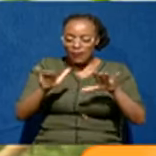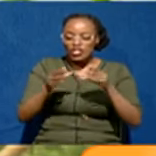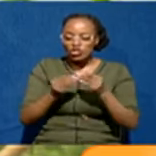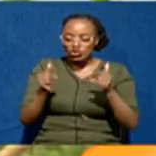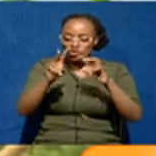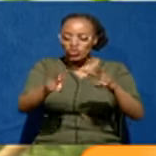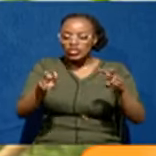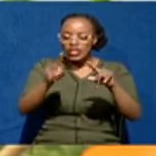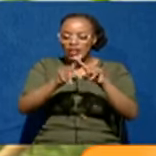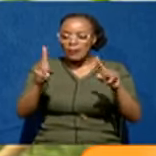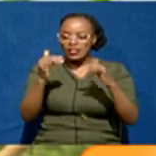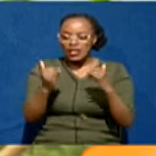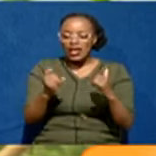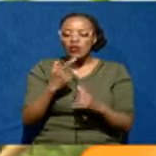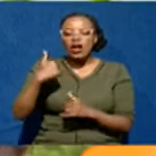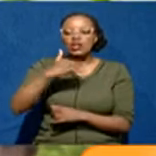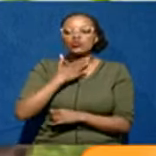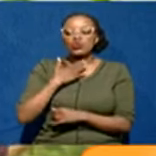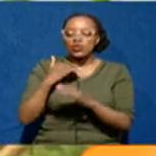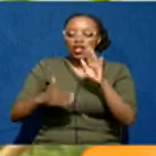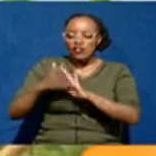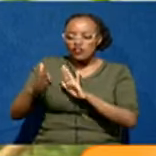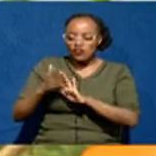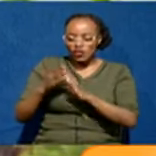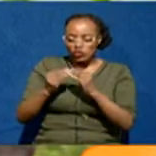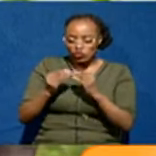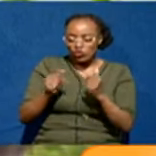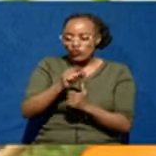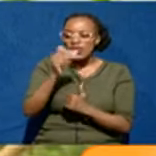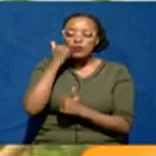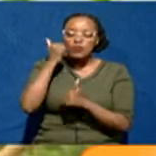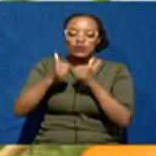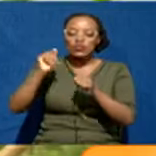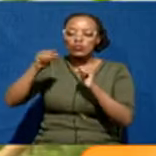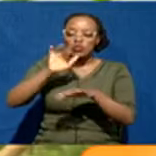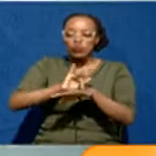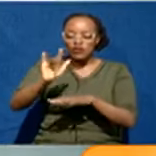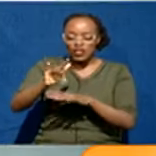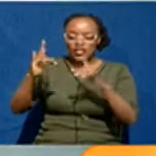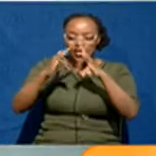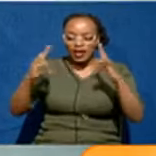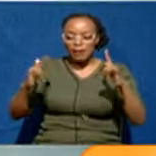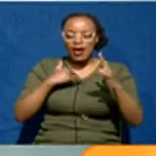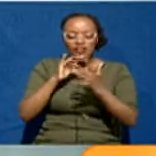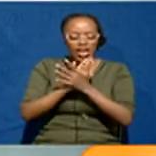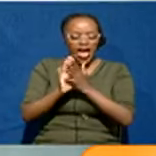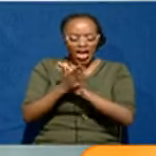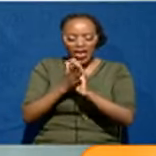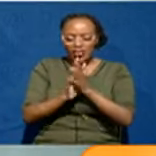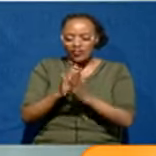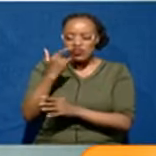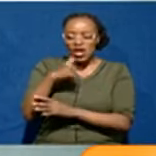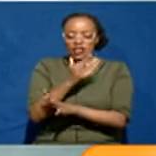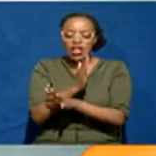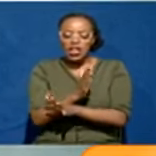but currently we want a quick solution actually to the diseases that might affect the camp. Hatuna chochote. Sisi